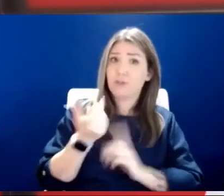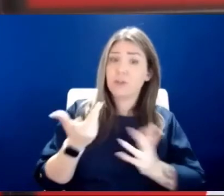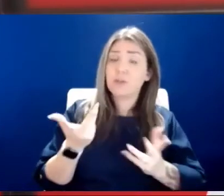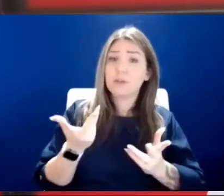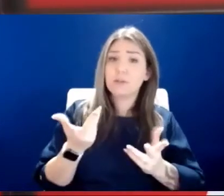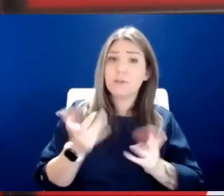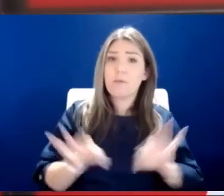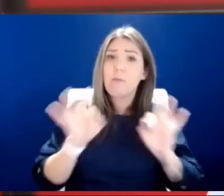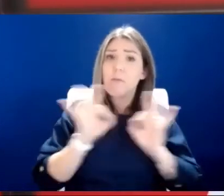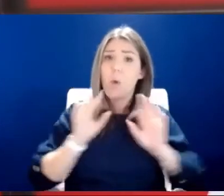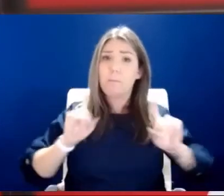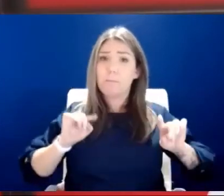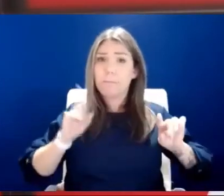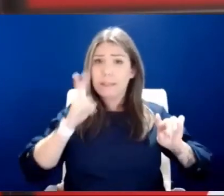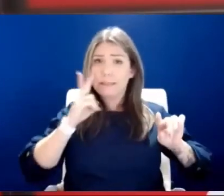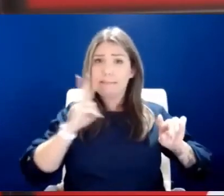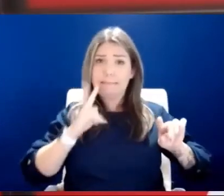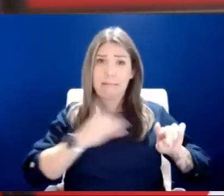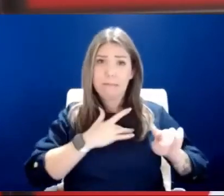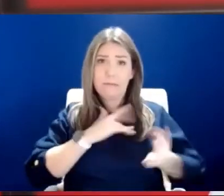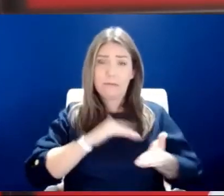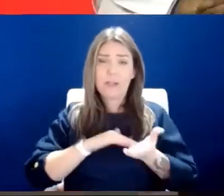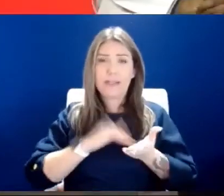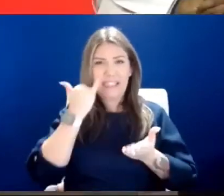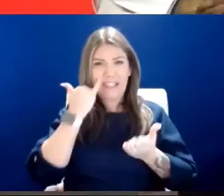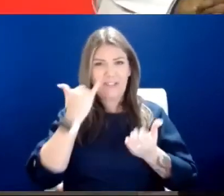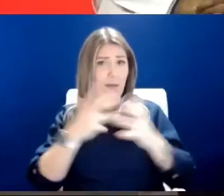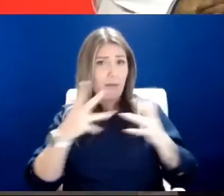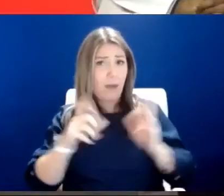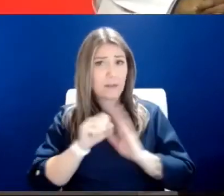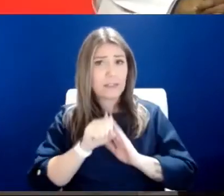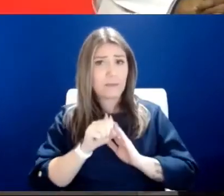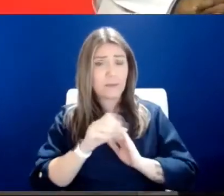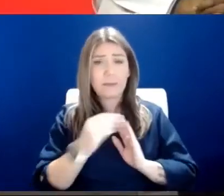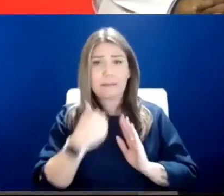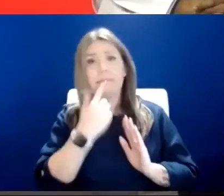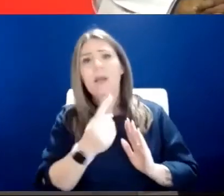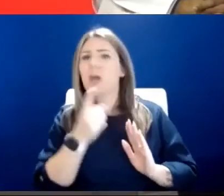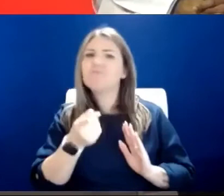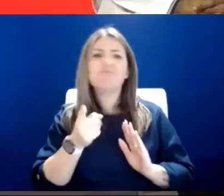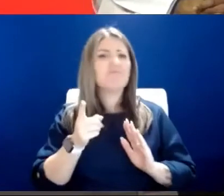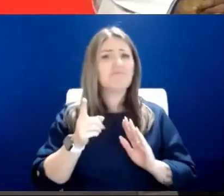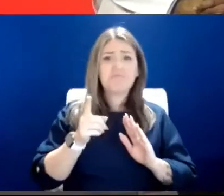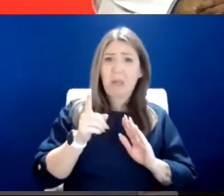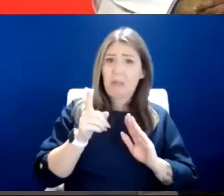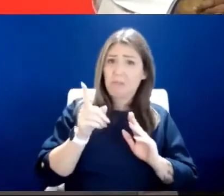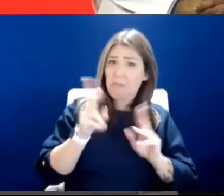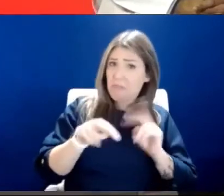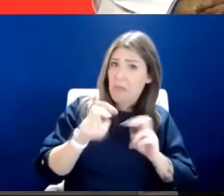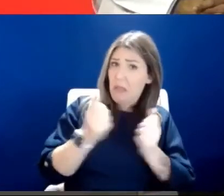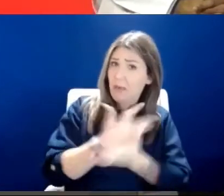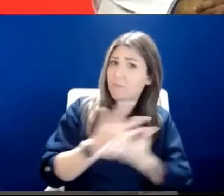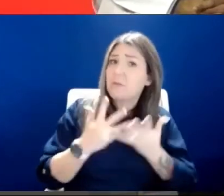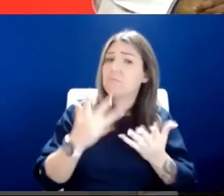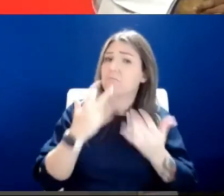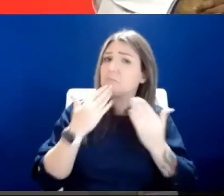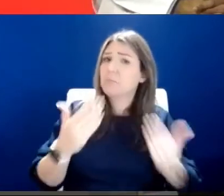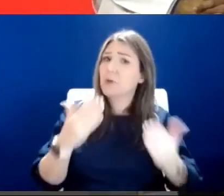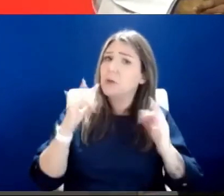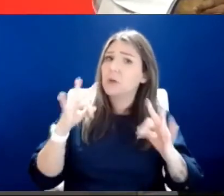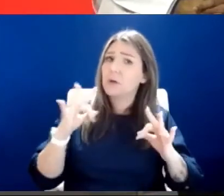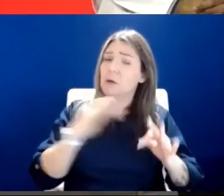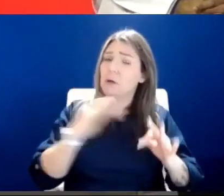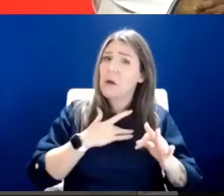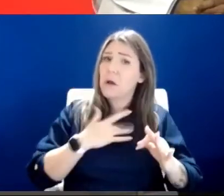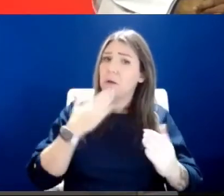cardiologist. If you don't have those symptoms and they're telling you you look good, your heart sounds good, but you know that you've got